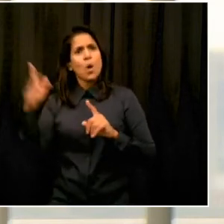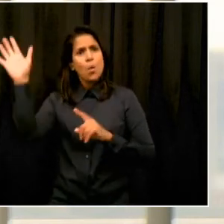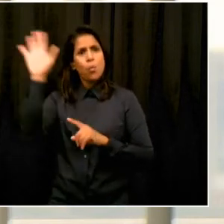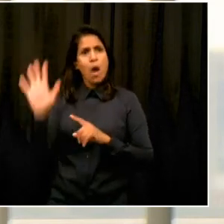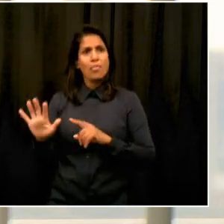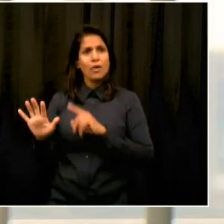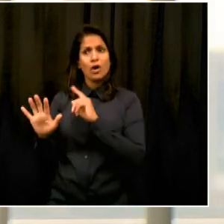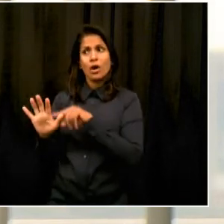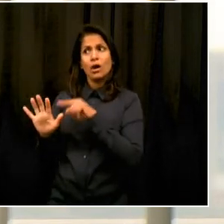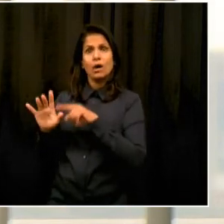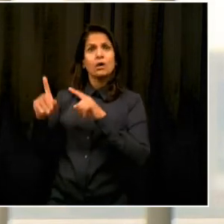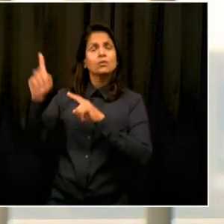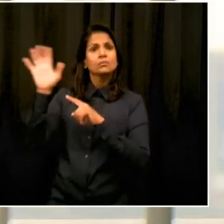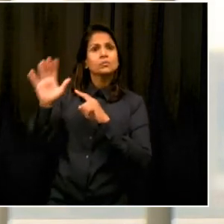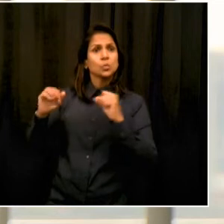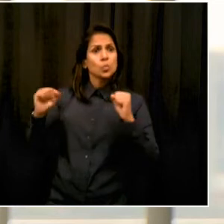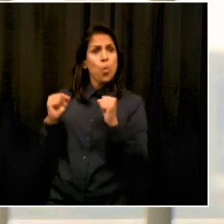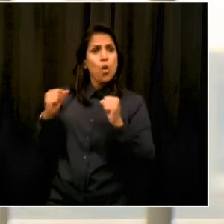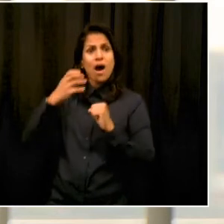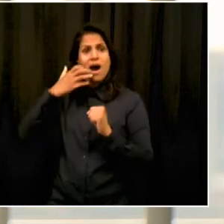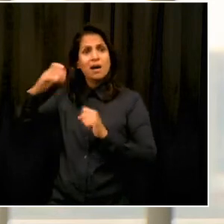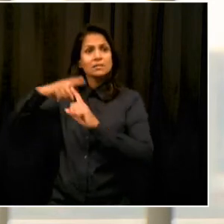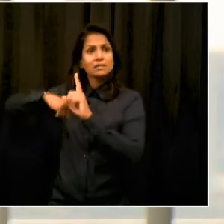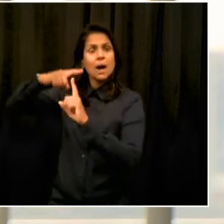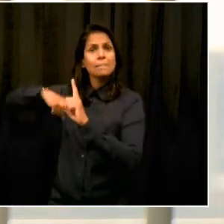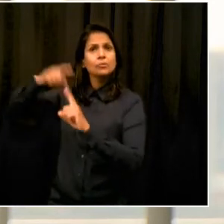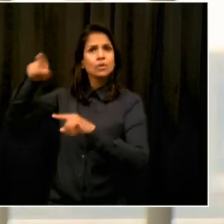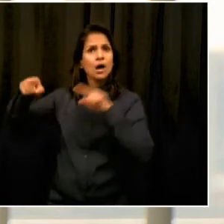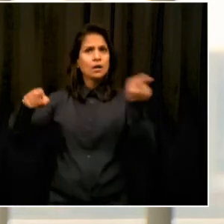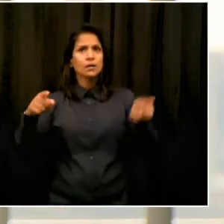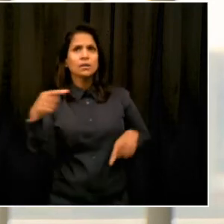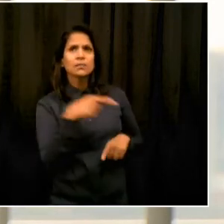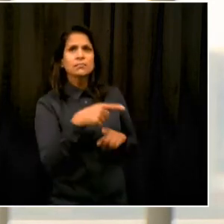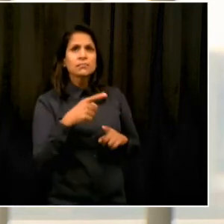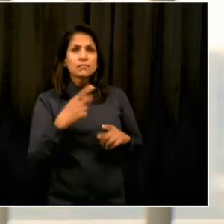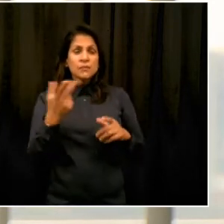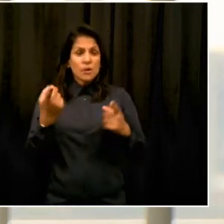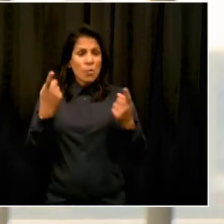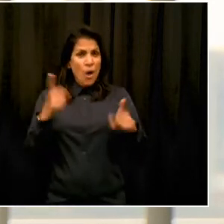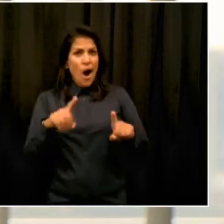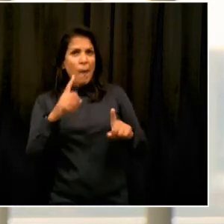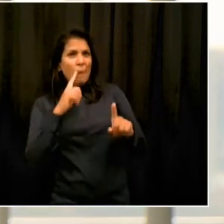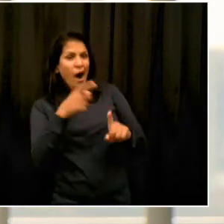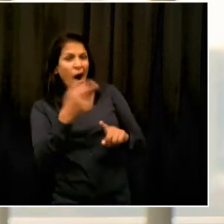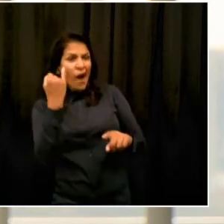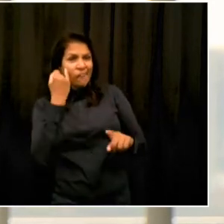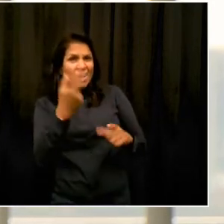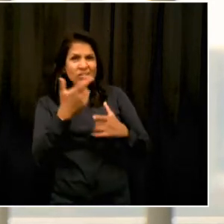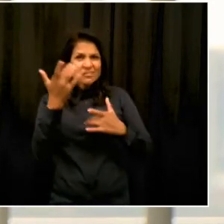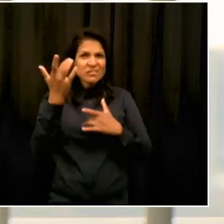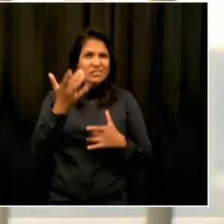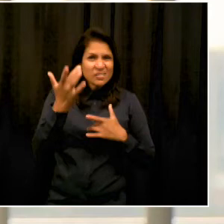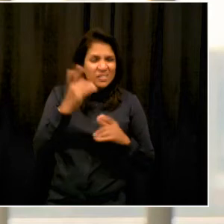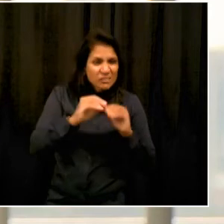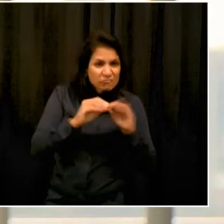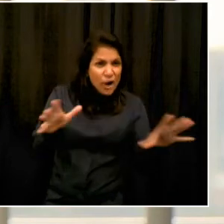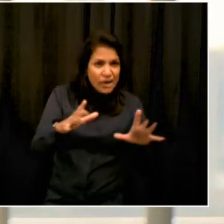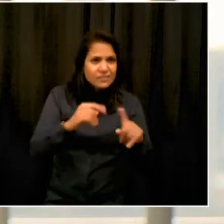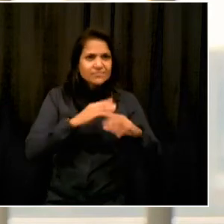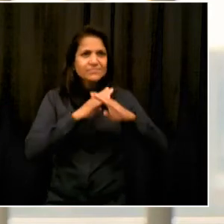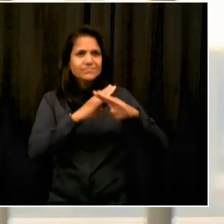hands of the people as opposed to always being restricted to, say, a laboratory or a doctor's office? And how do we build the next generation